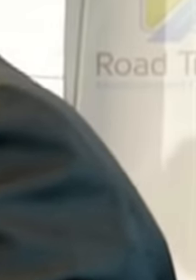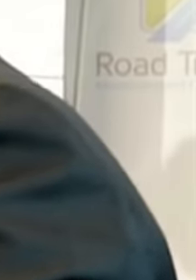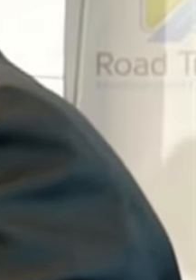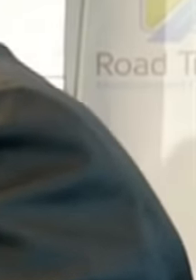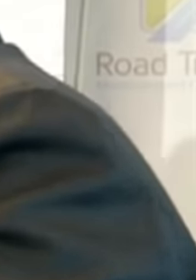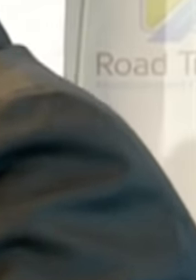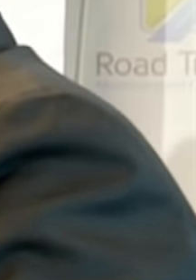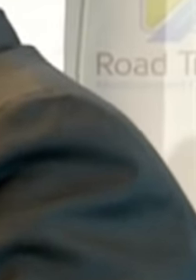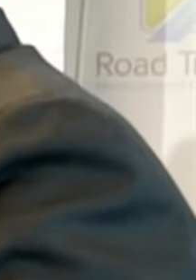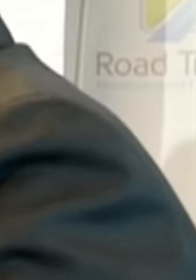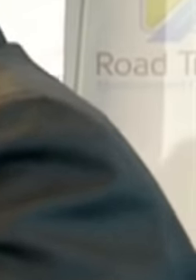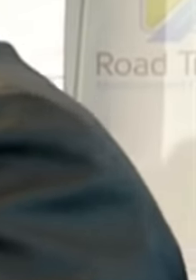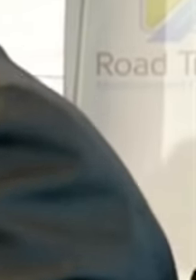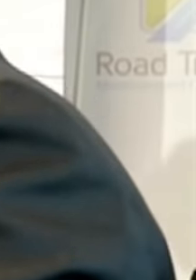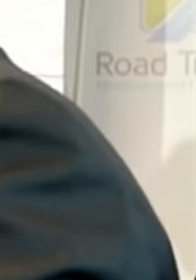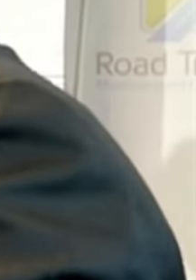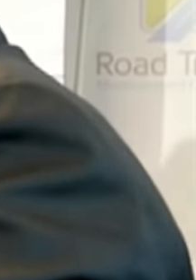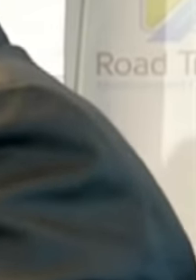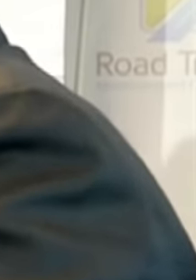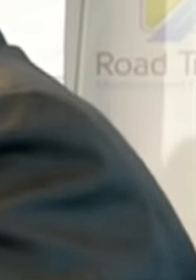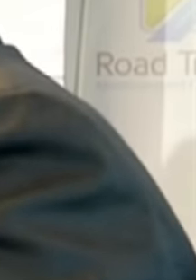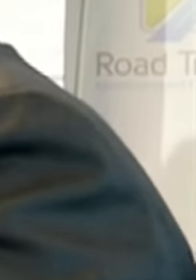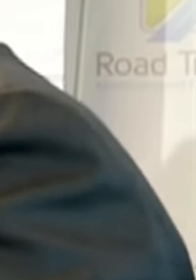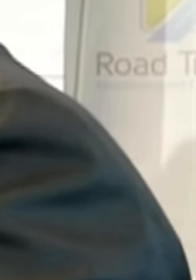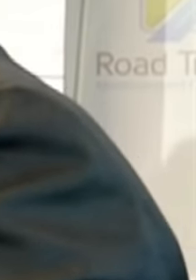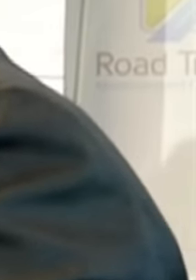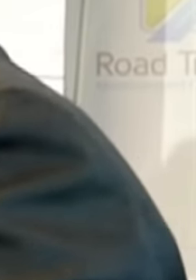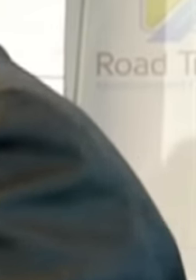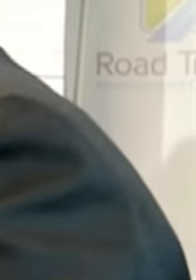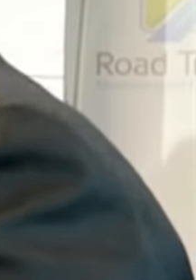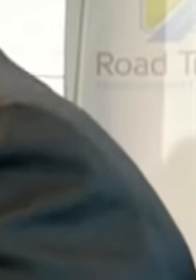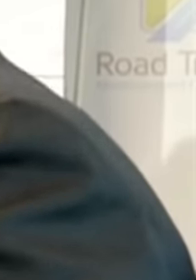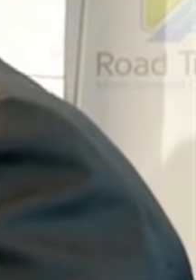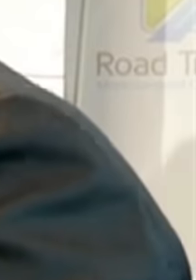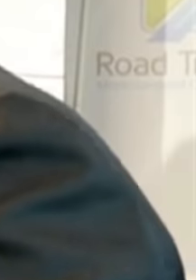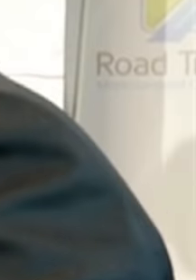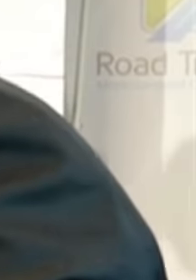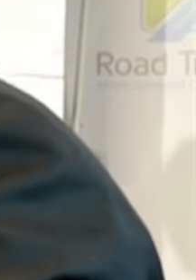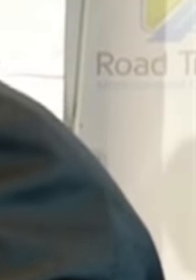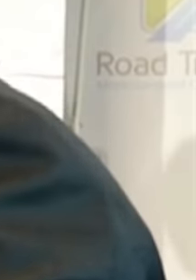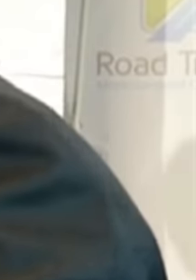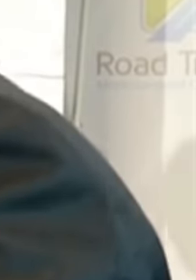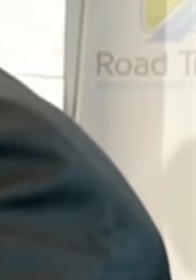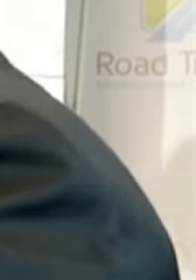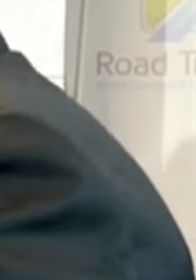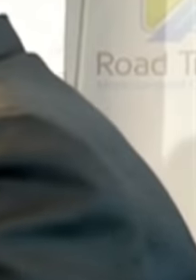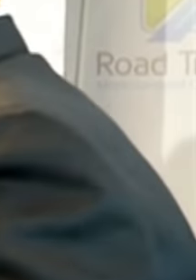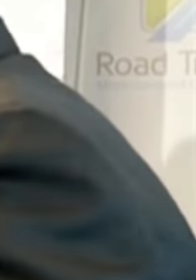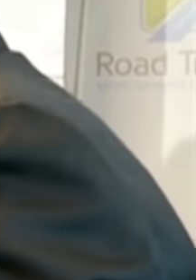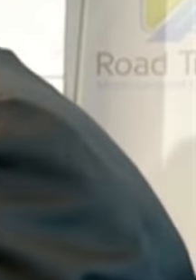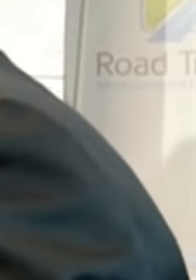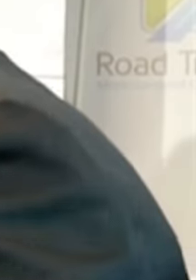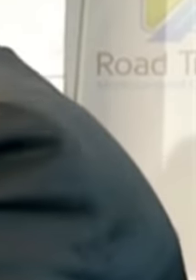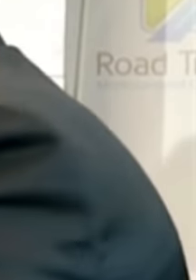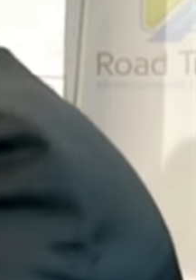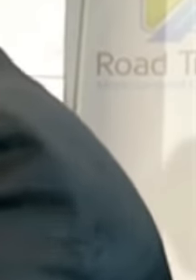and the MEC will, within a space of about 6 to 7 weeks, launch that process. I'm not disclosing